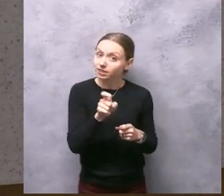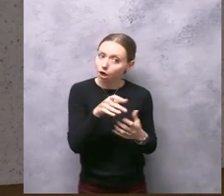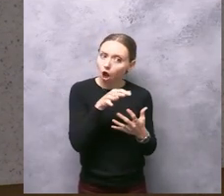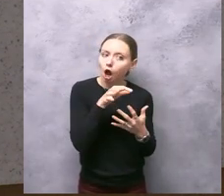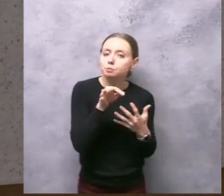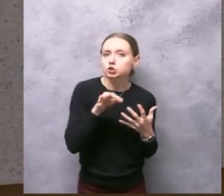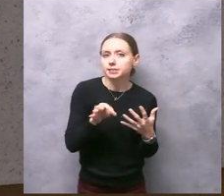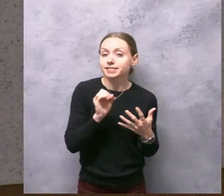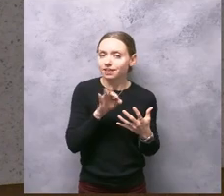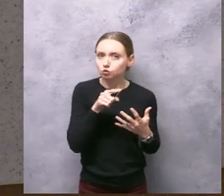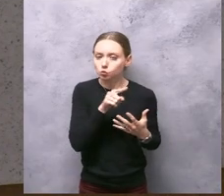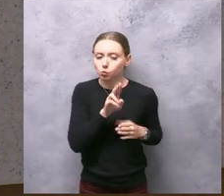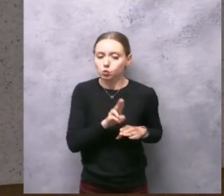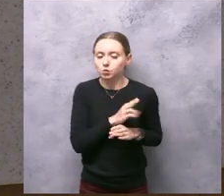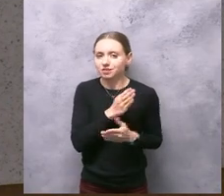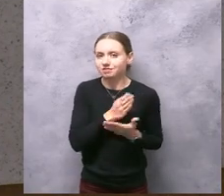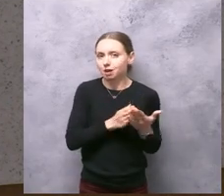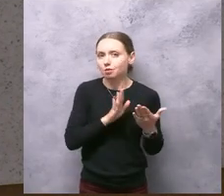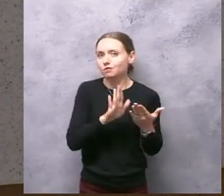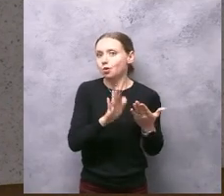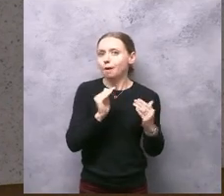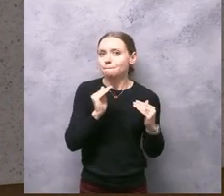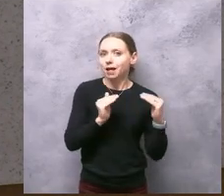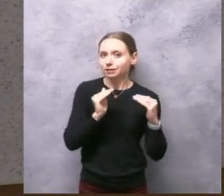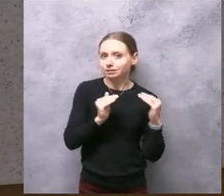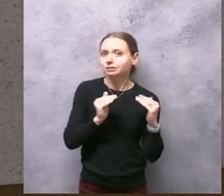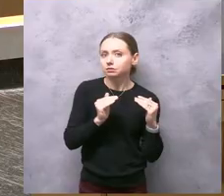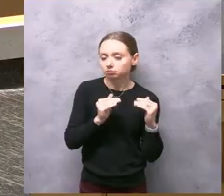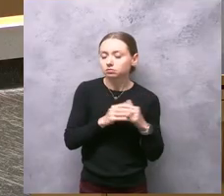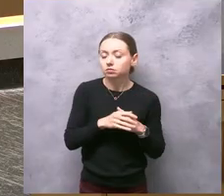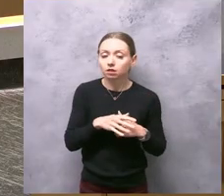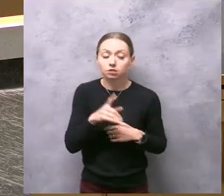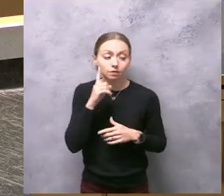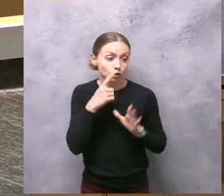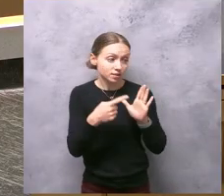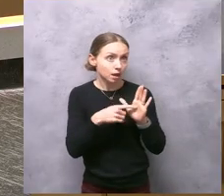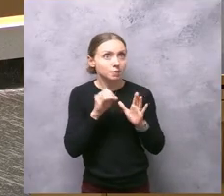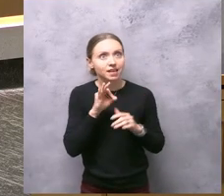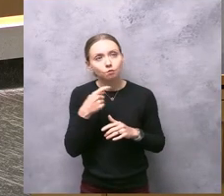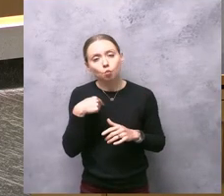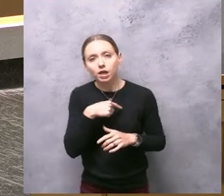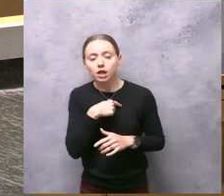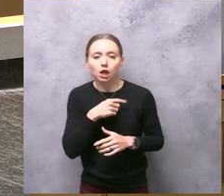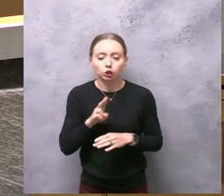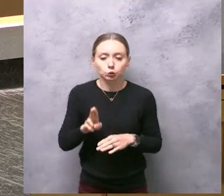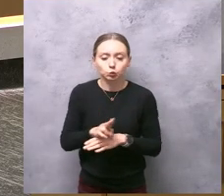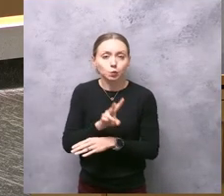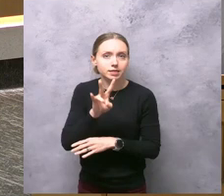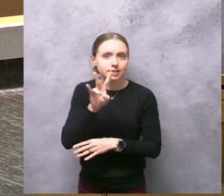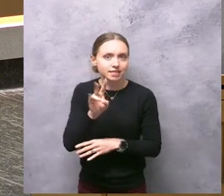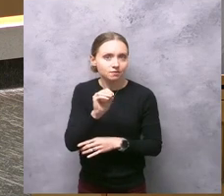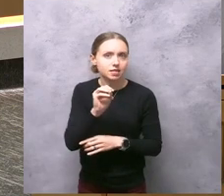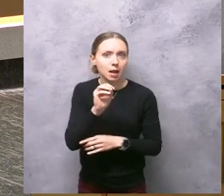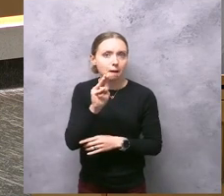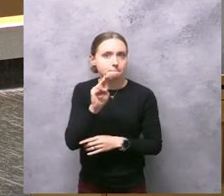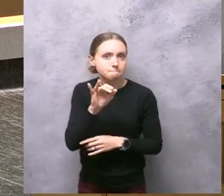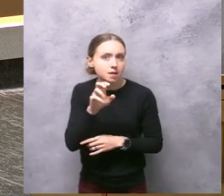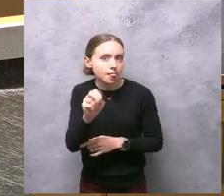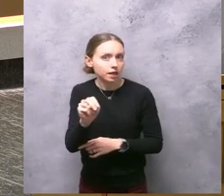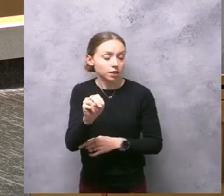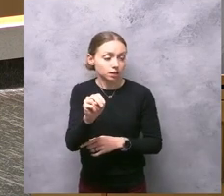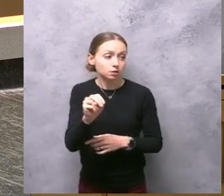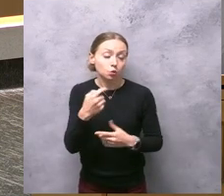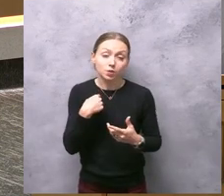into fund balance. So, for example, if we go into fund balance $70 million like we indicated is a potential